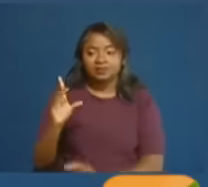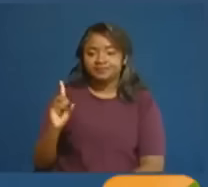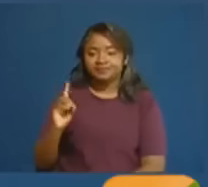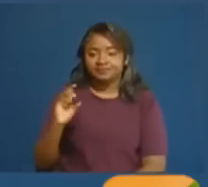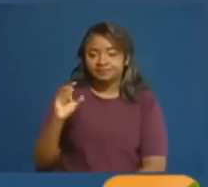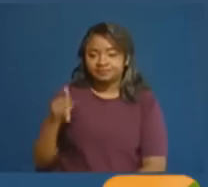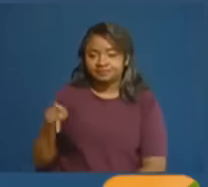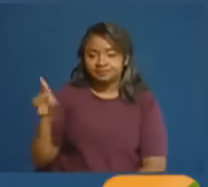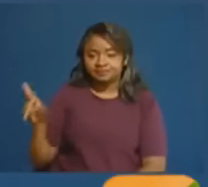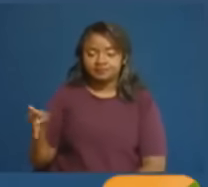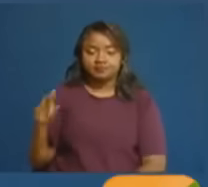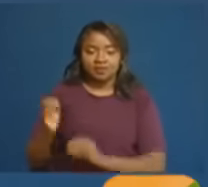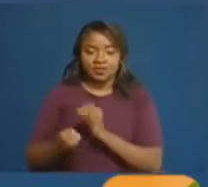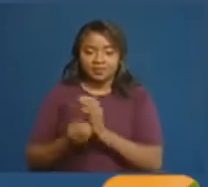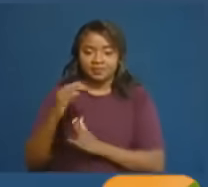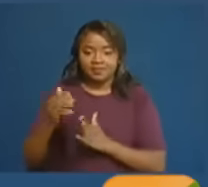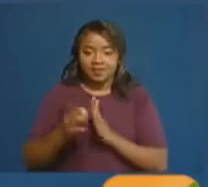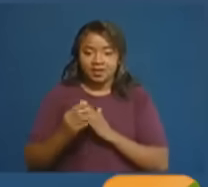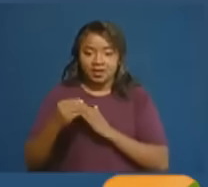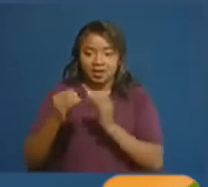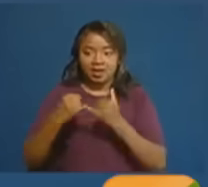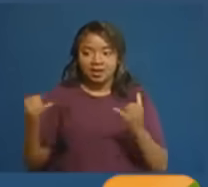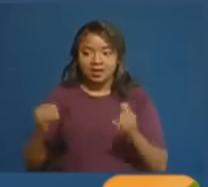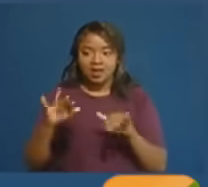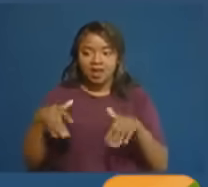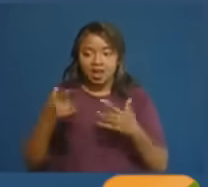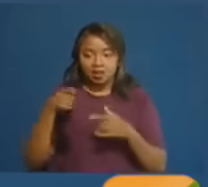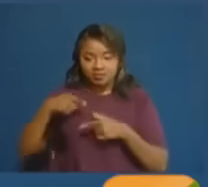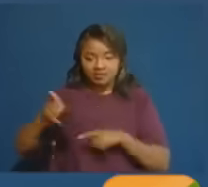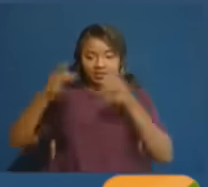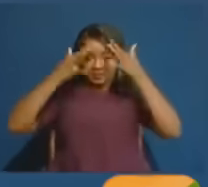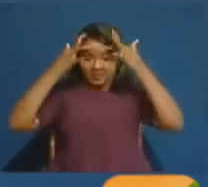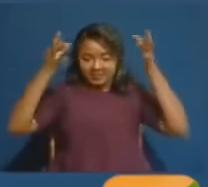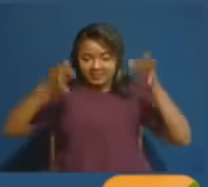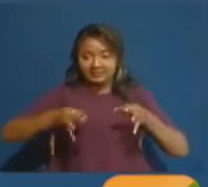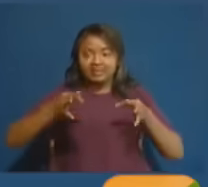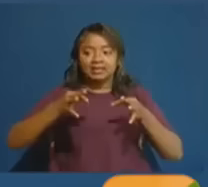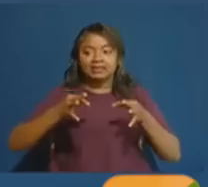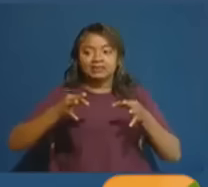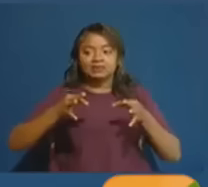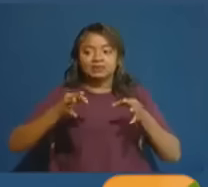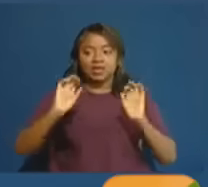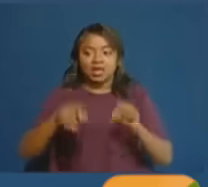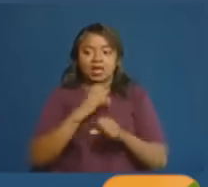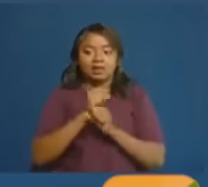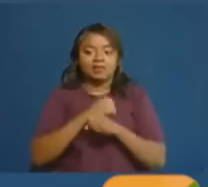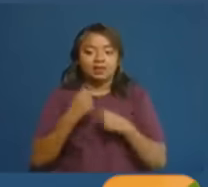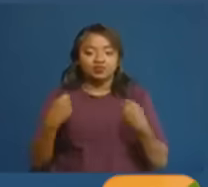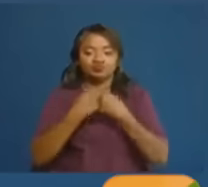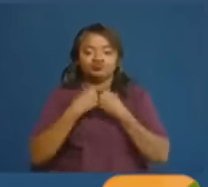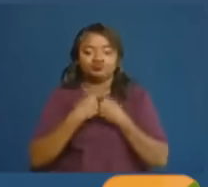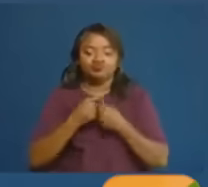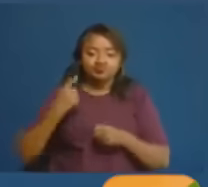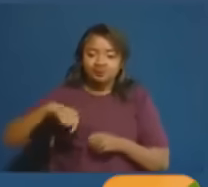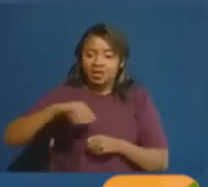developed guidelines on how he arrives at a decision to charge someone. We have been in